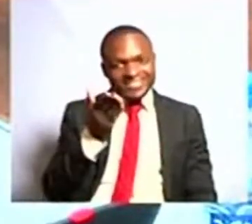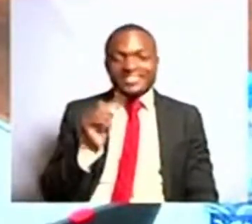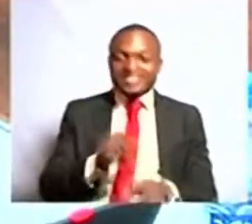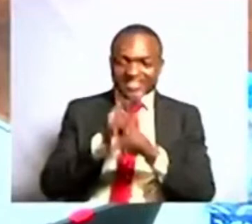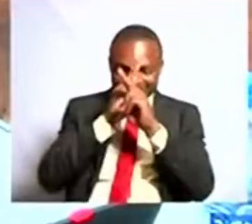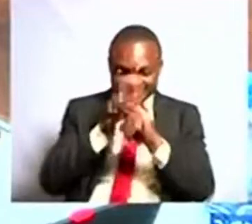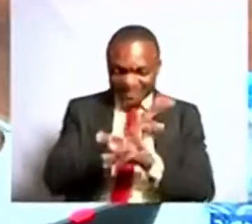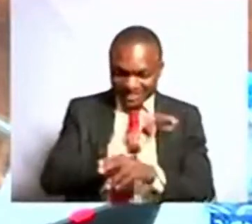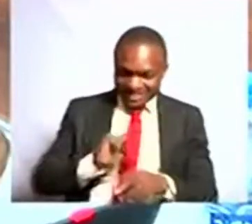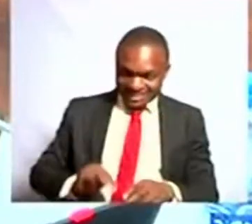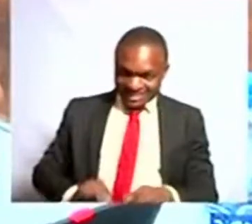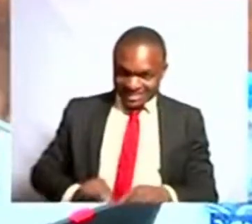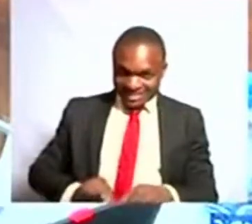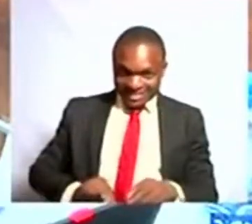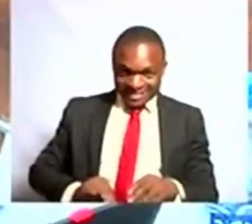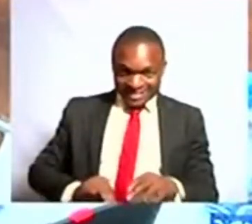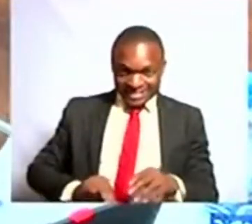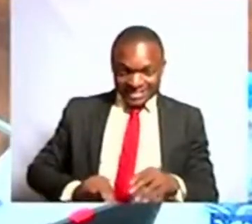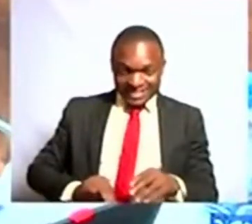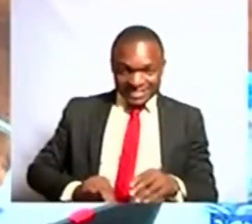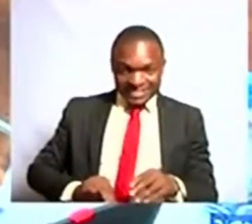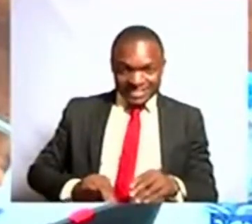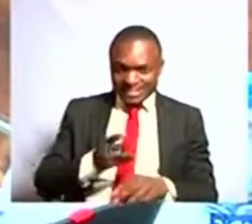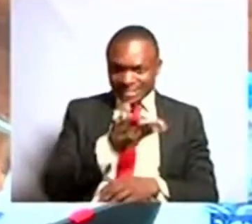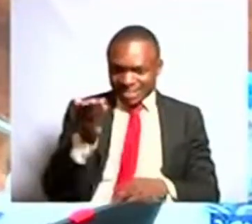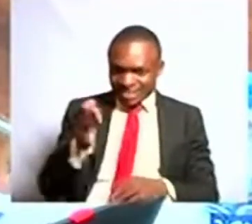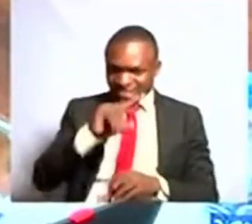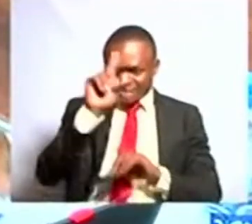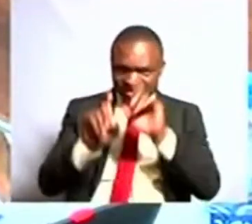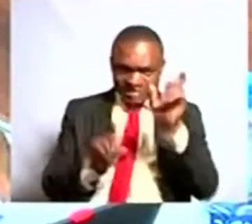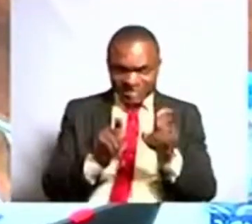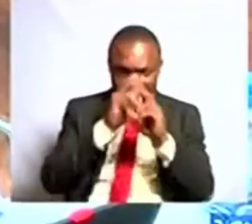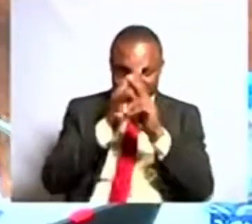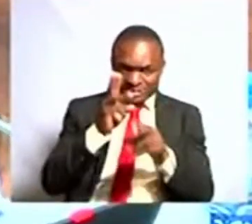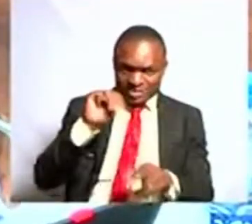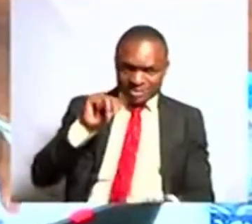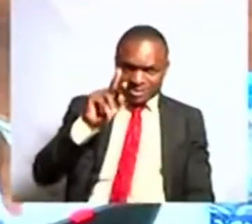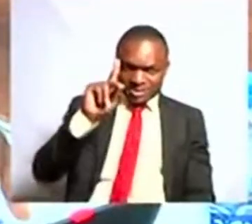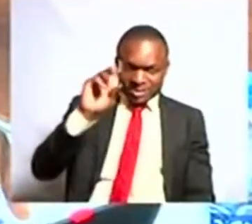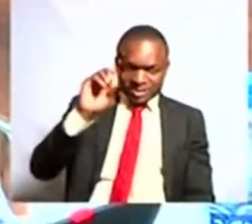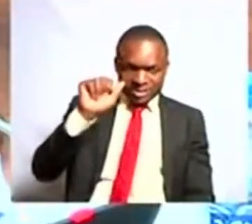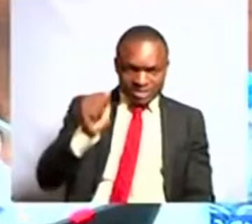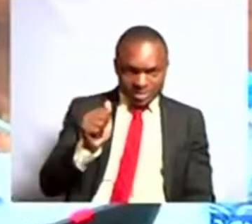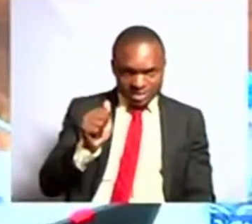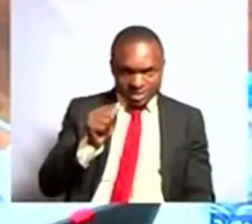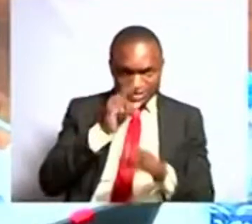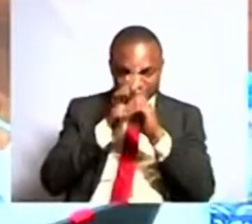Honorable members, I think in the interest of are there follow-up questions? Maybe Honorable Mkosa, Honorable